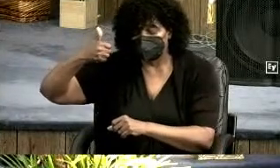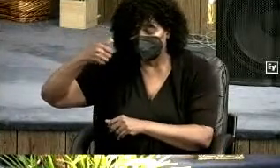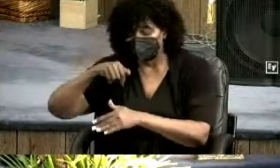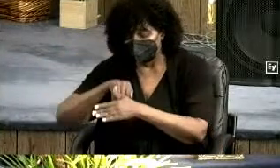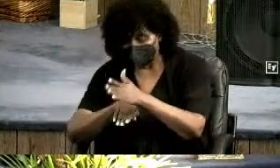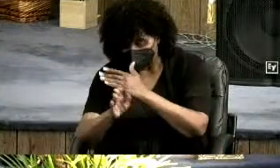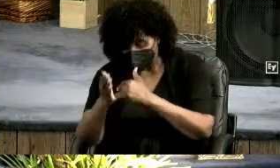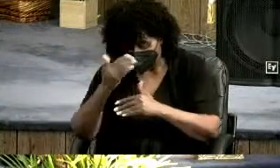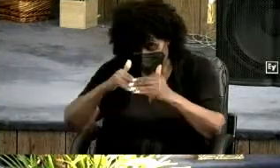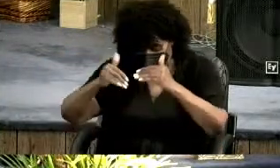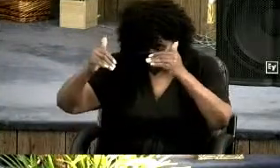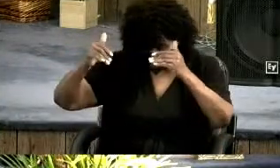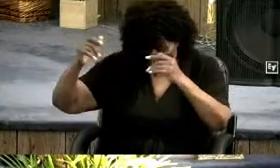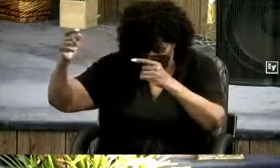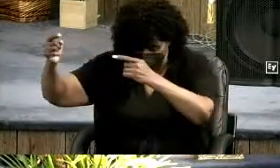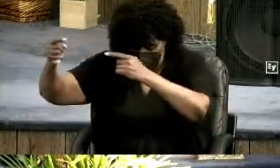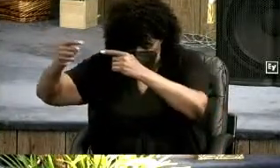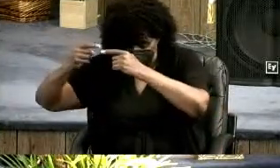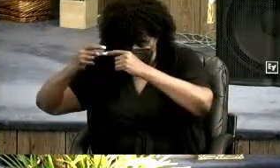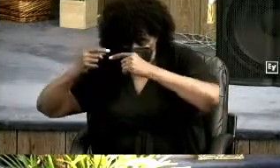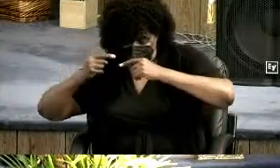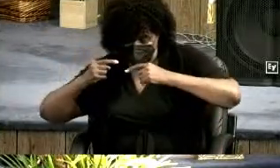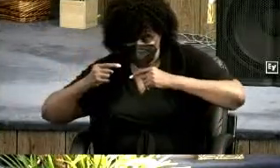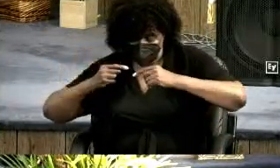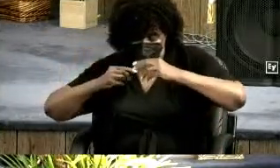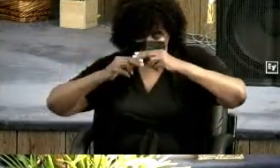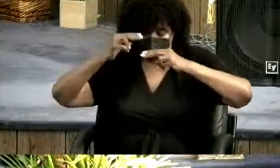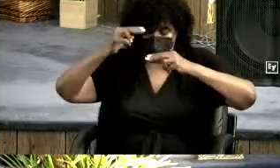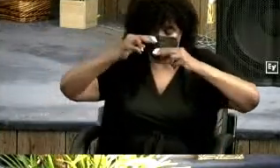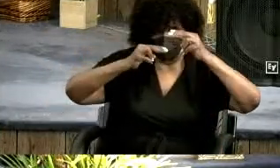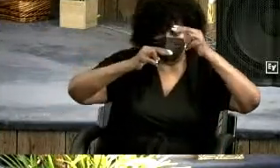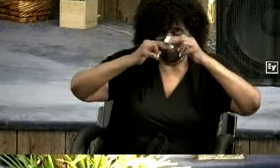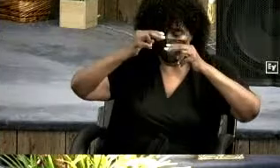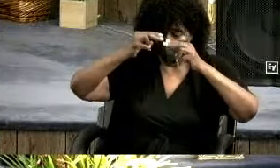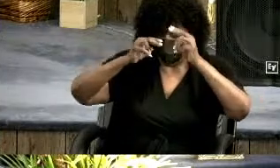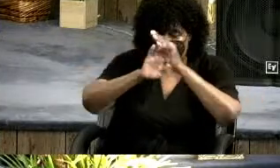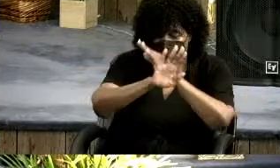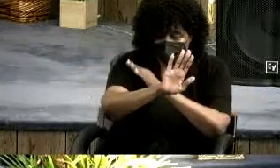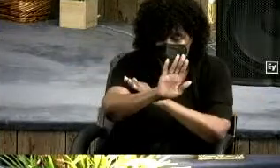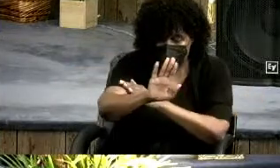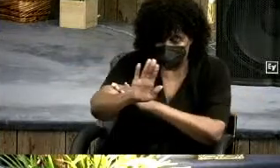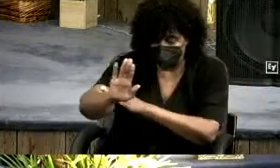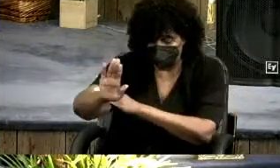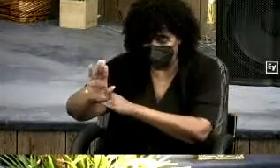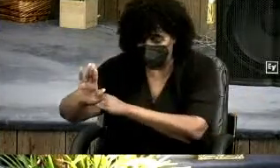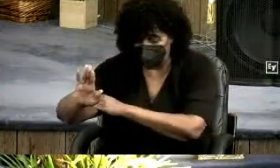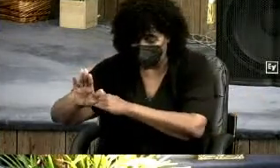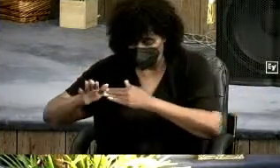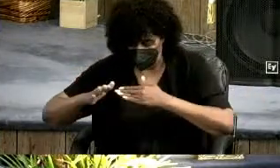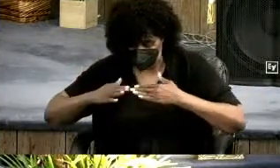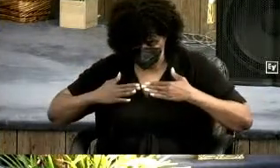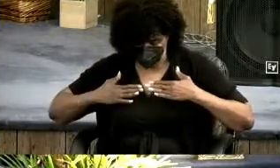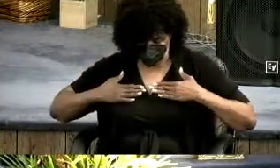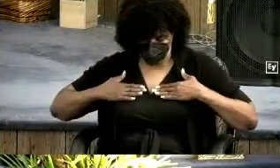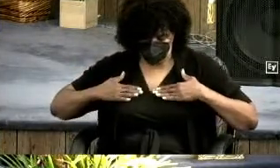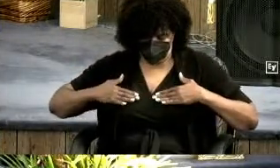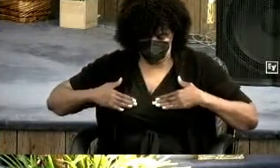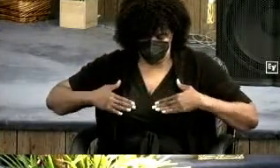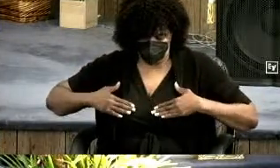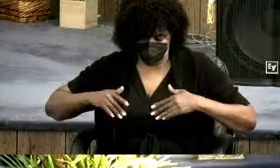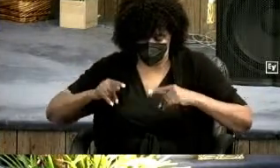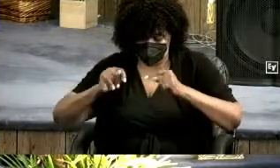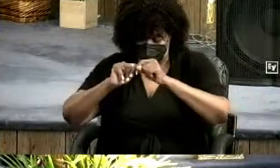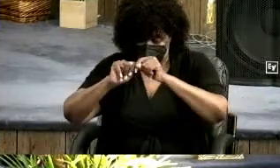the river. He came to build your house today. And that house is you. You are the temple of the Holy Spirit. And he will do